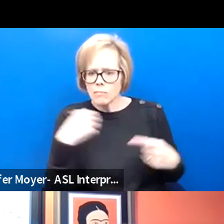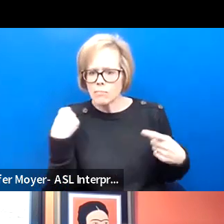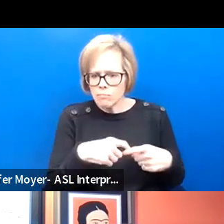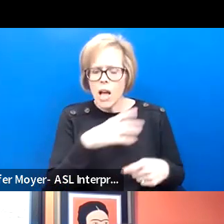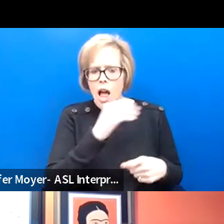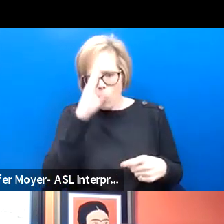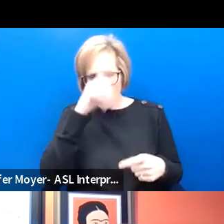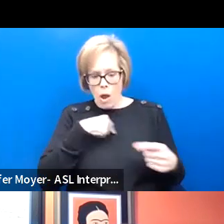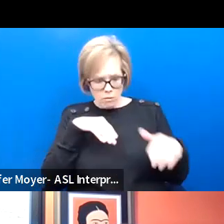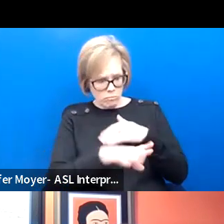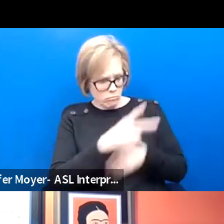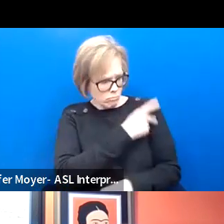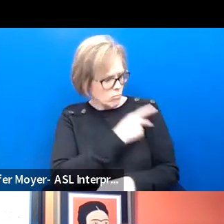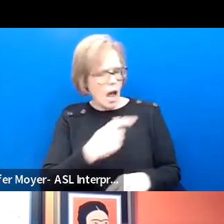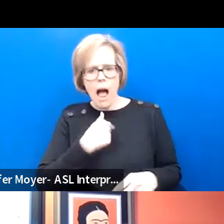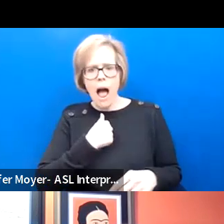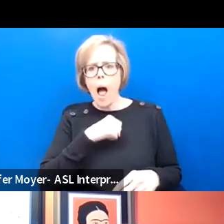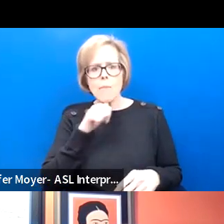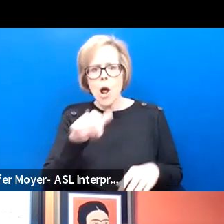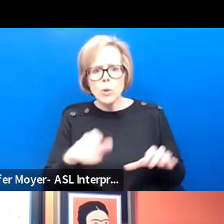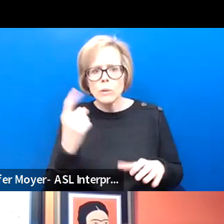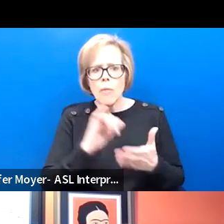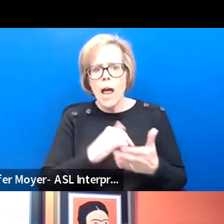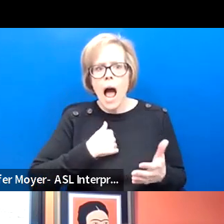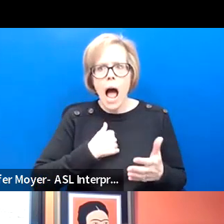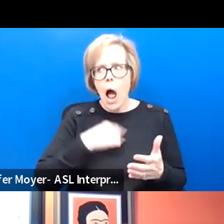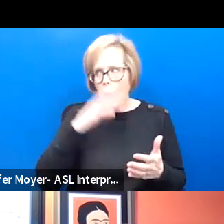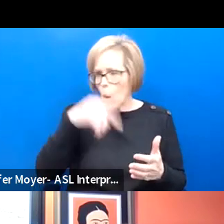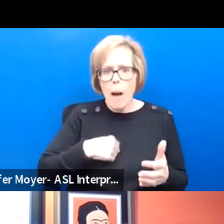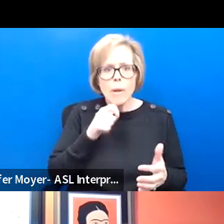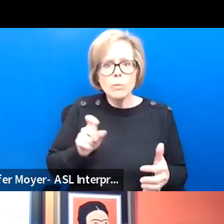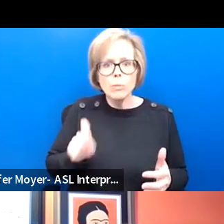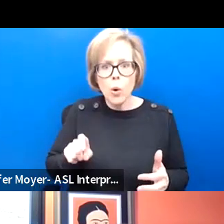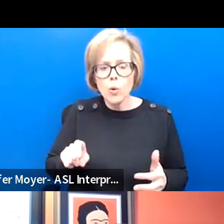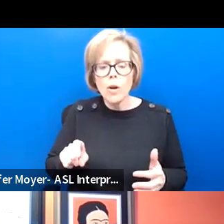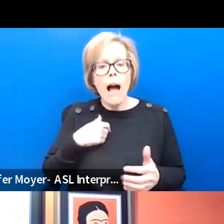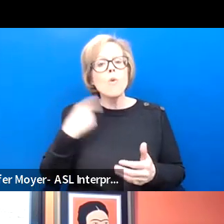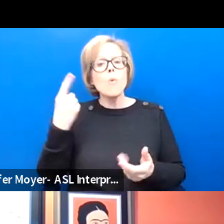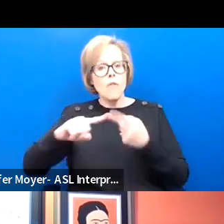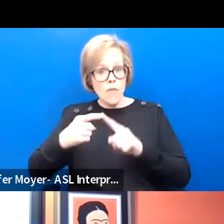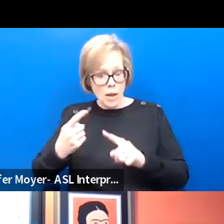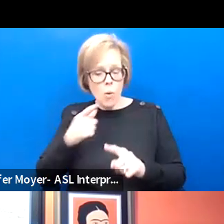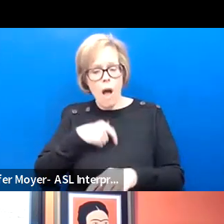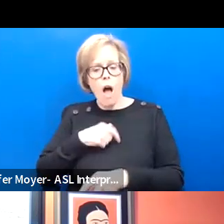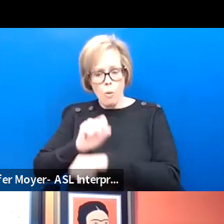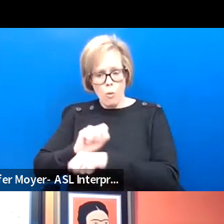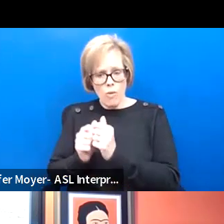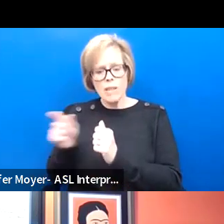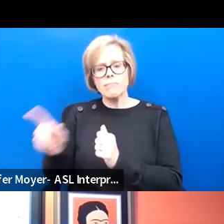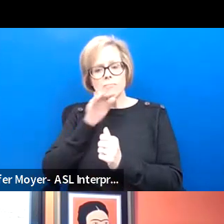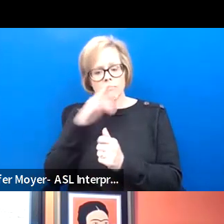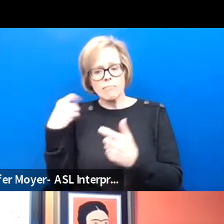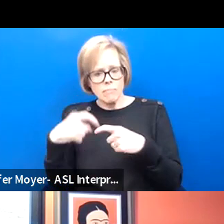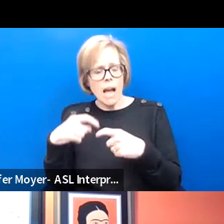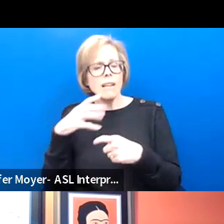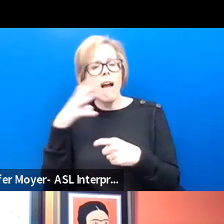walked into the room with the patient that, I wasn't doing anything that I shouldn't be doing. I do have a friend that I work with who speaks Spanish, and they're